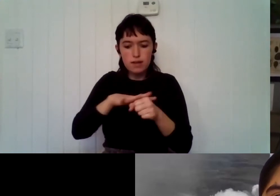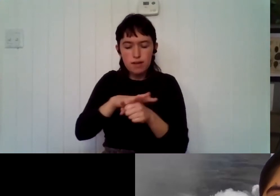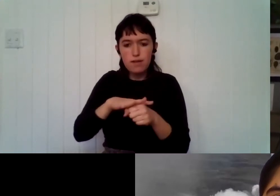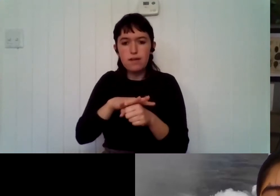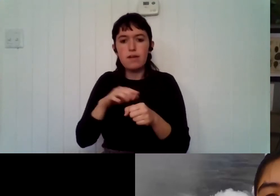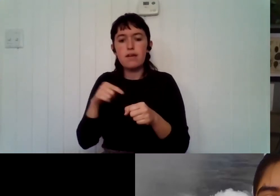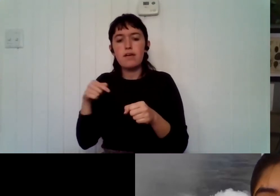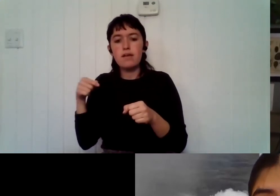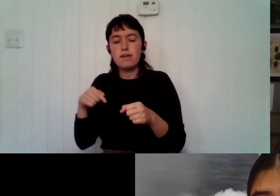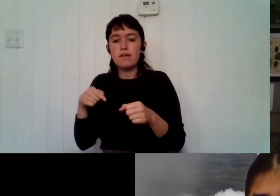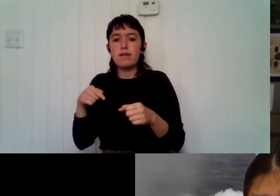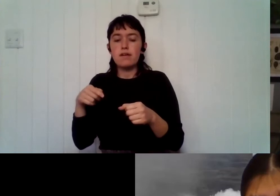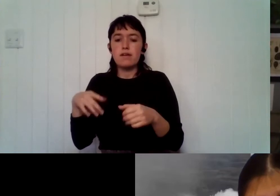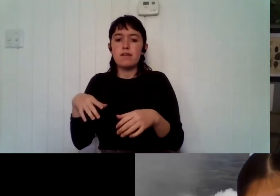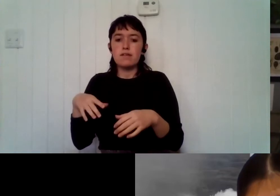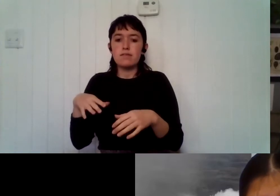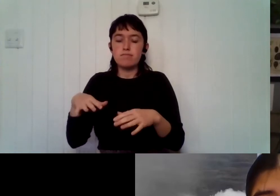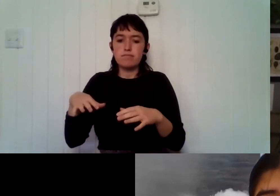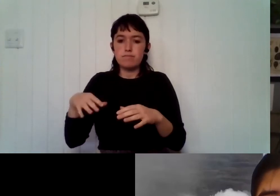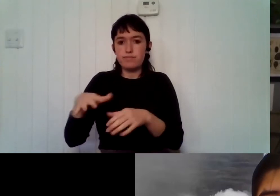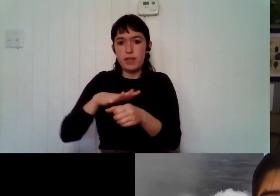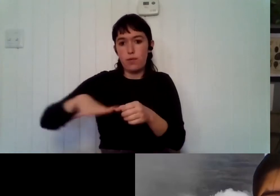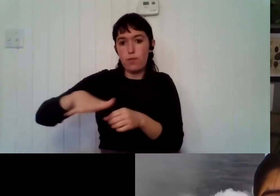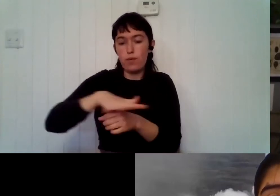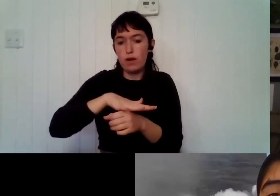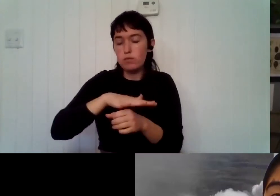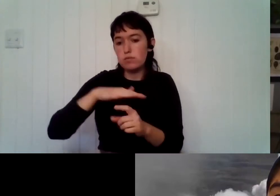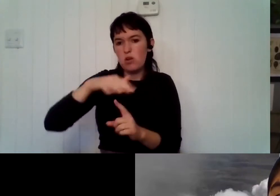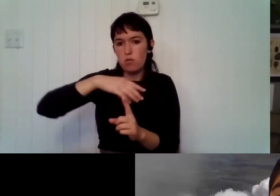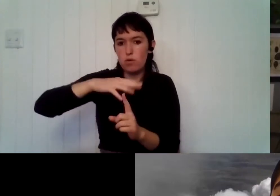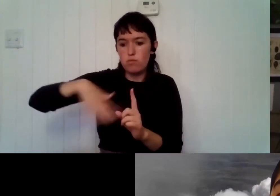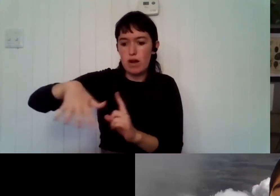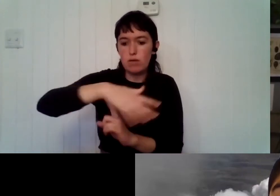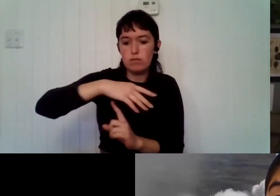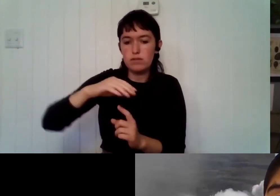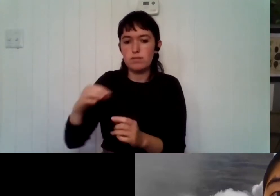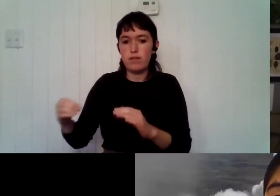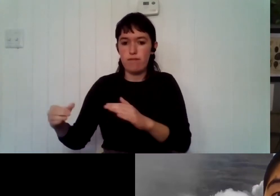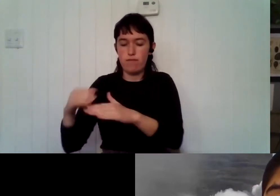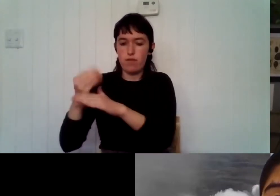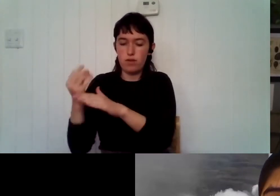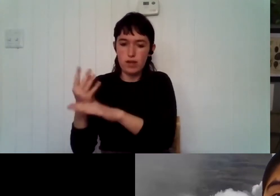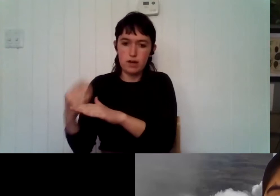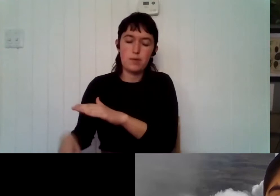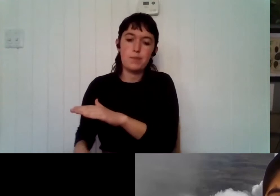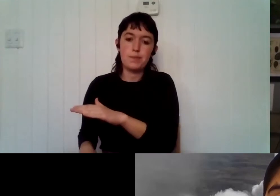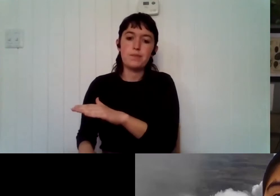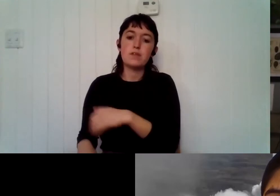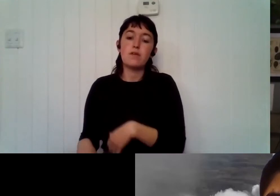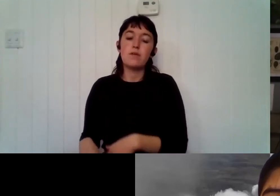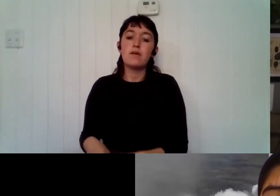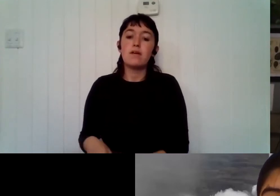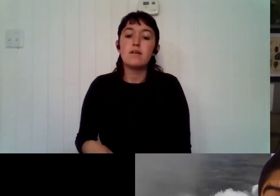regarding how big the eruption they think is going to be, they say, okay, the pyroclastic flow, that's how these landslides of